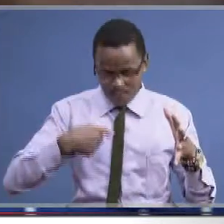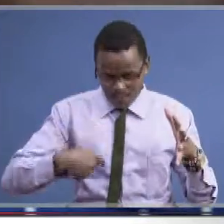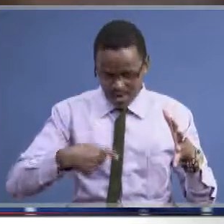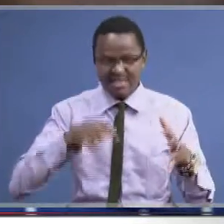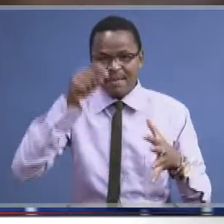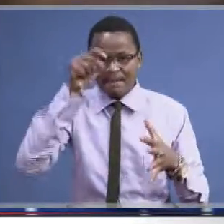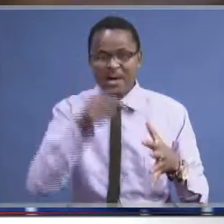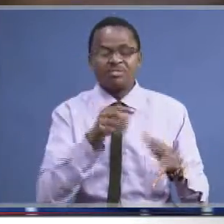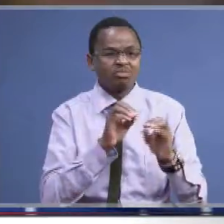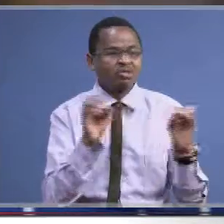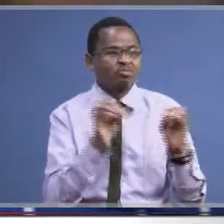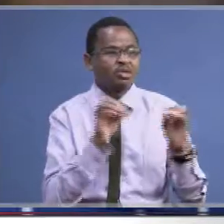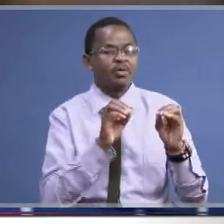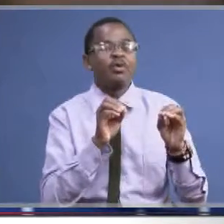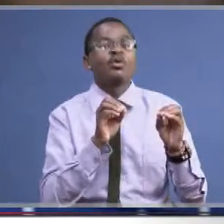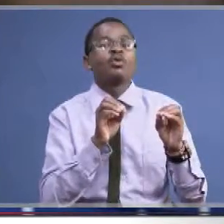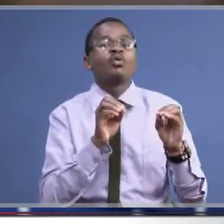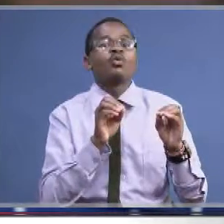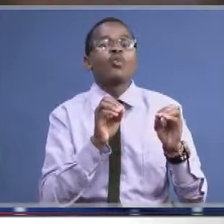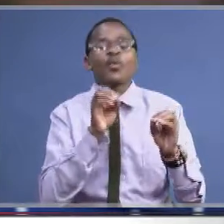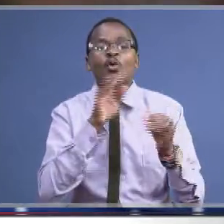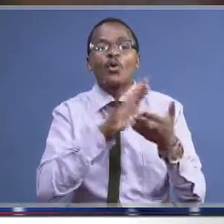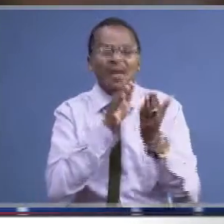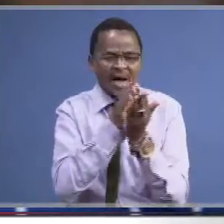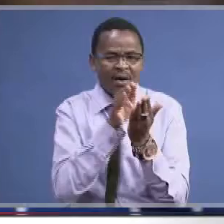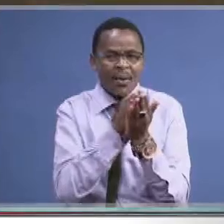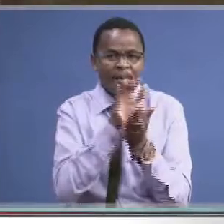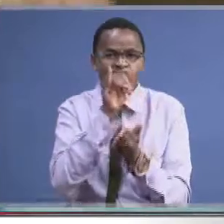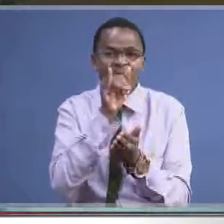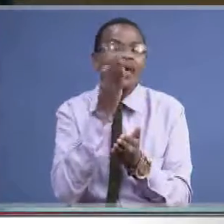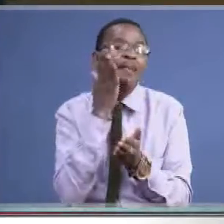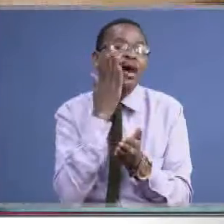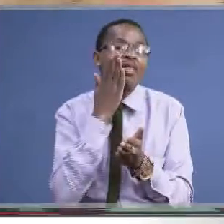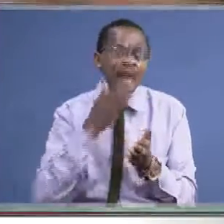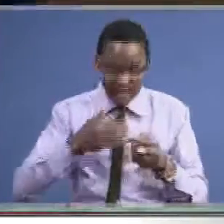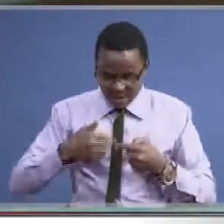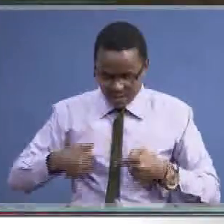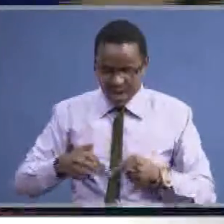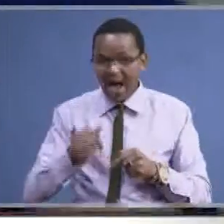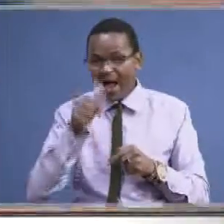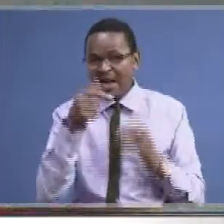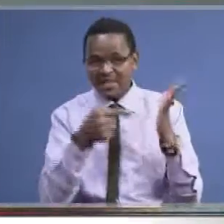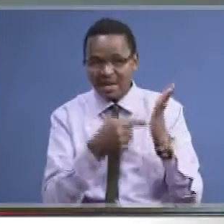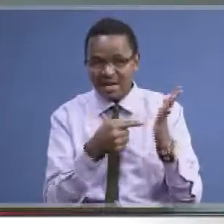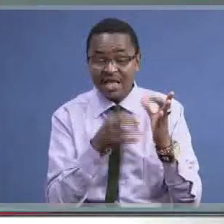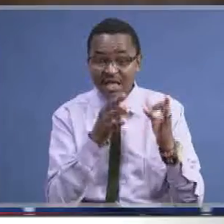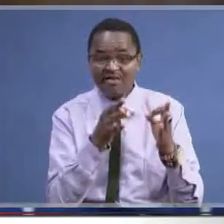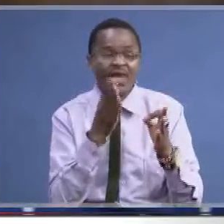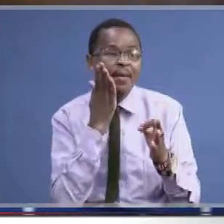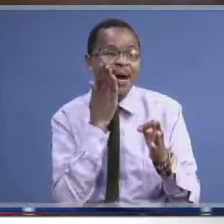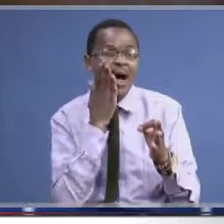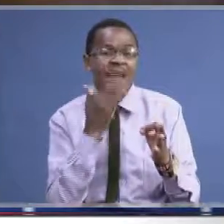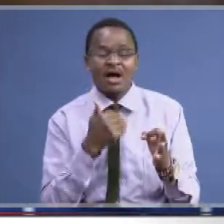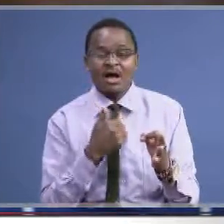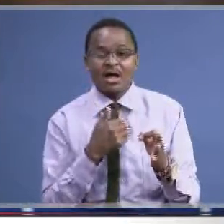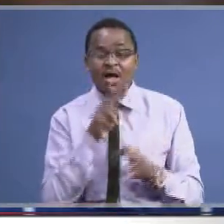there's no way the baby's nose will be covered by the mother's breast. Now, the other technique is, if the mother, like now the mothers